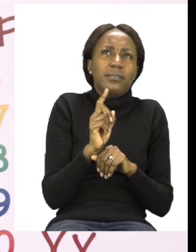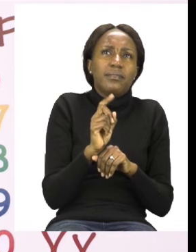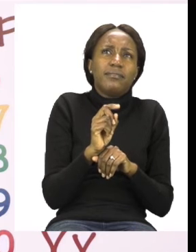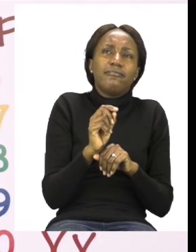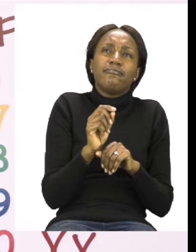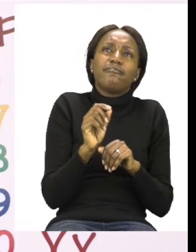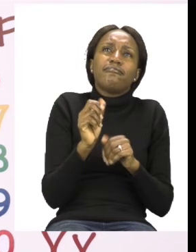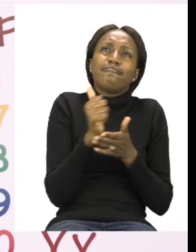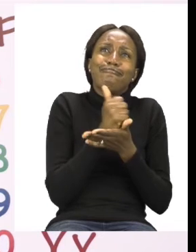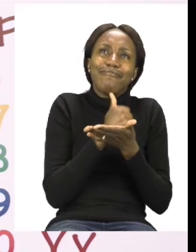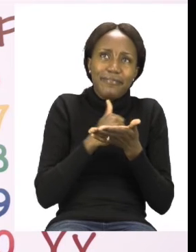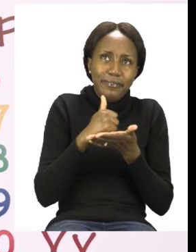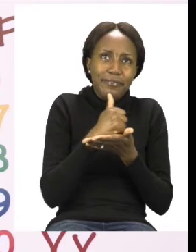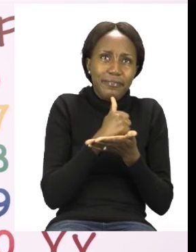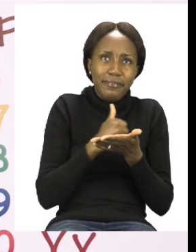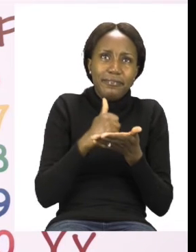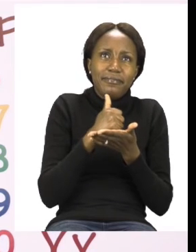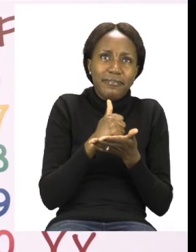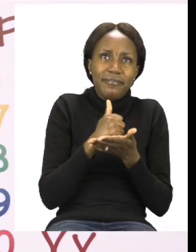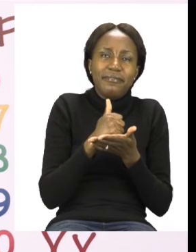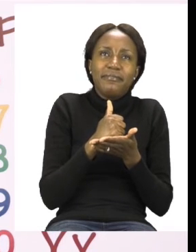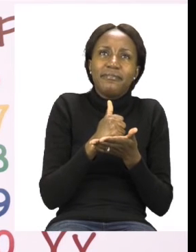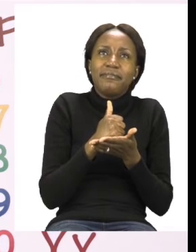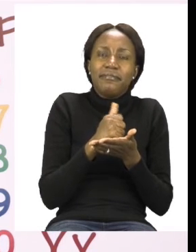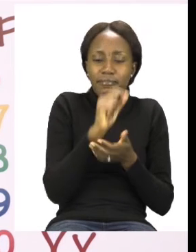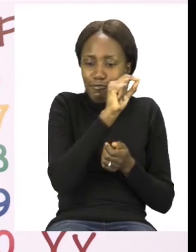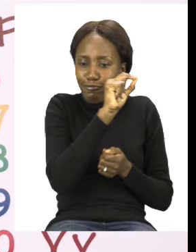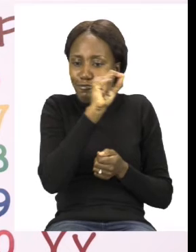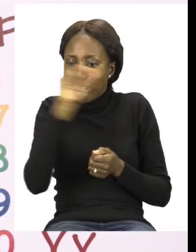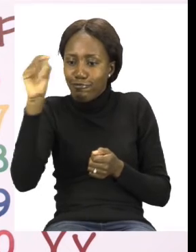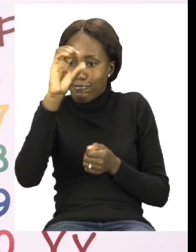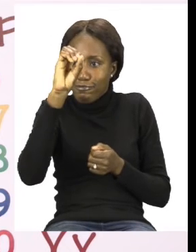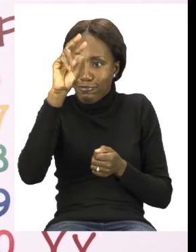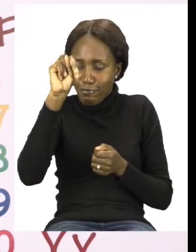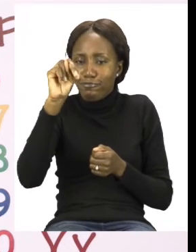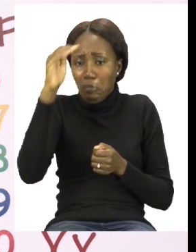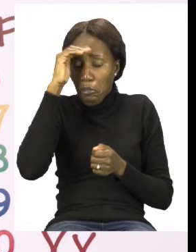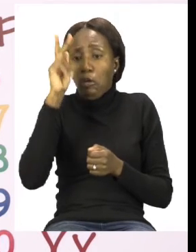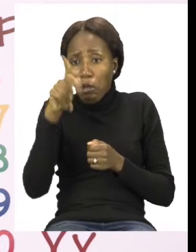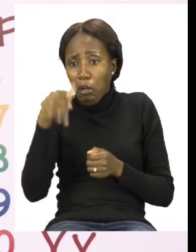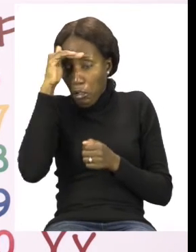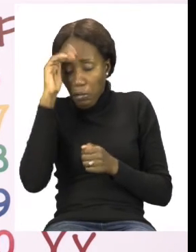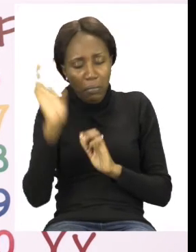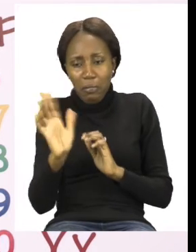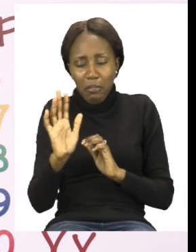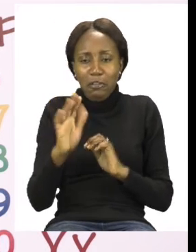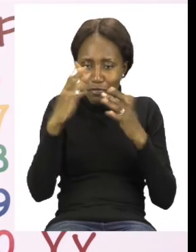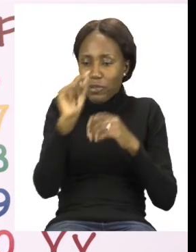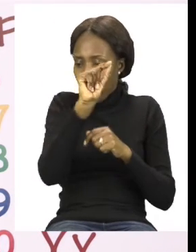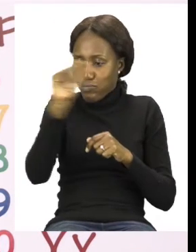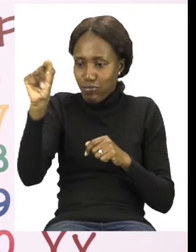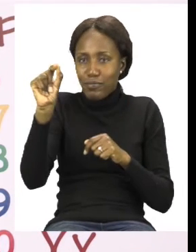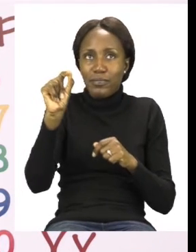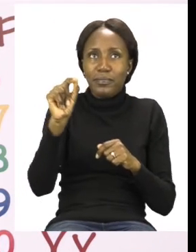you started. Then when you're done with that, make sure that you don't look for the word on again. So the